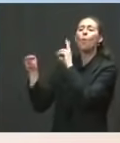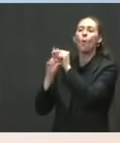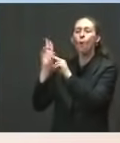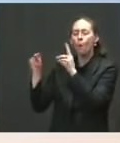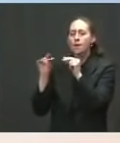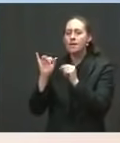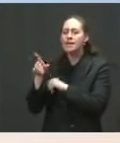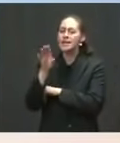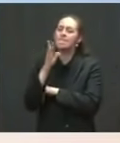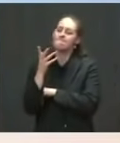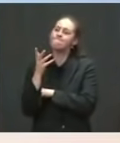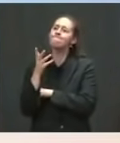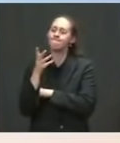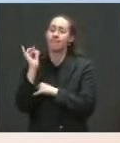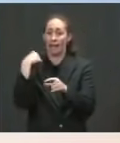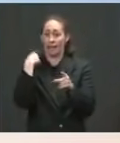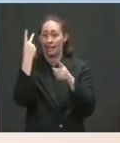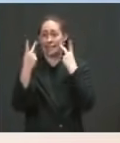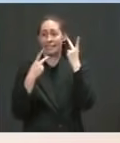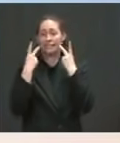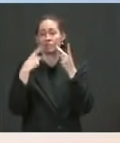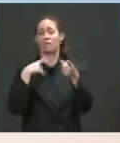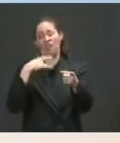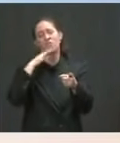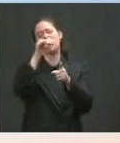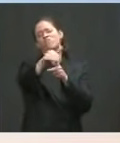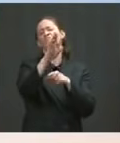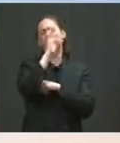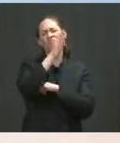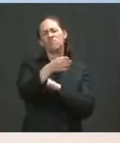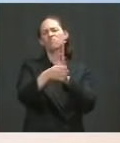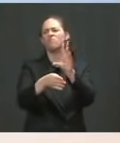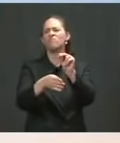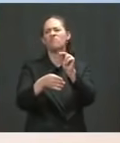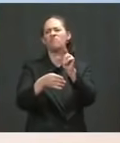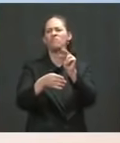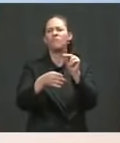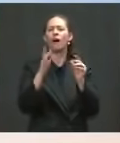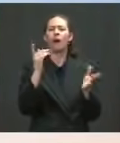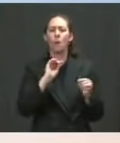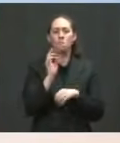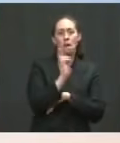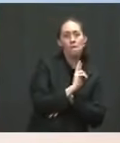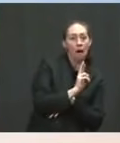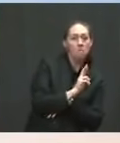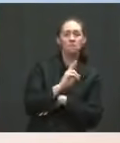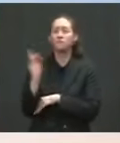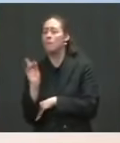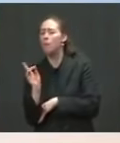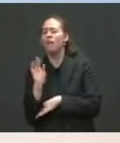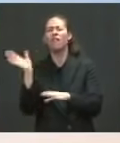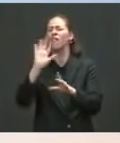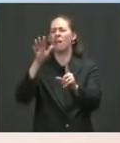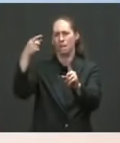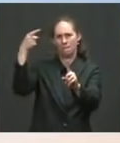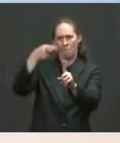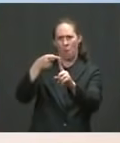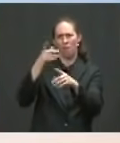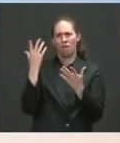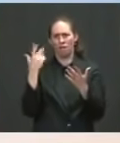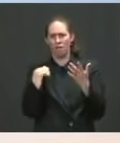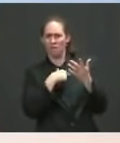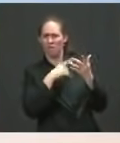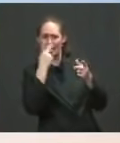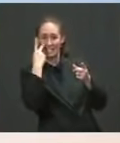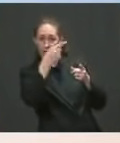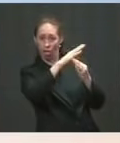calling that out. That's not meant to be partisan. It's not meant to be political. It's just meant to convey that more action is needed in some